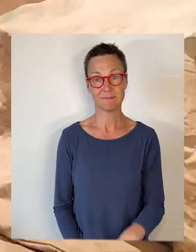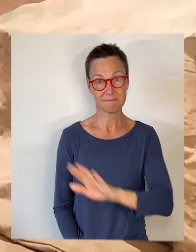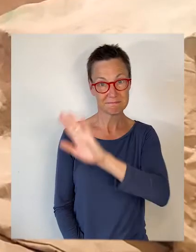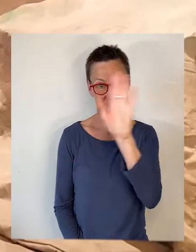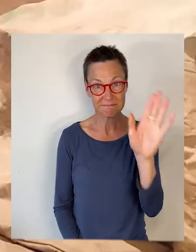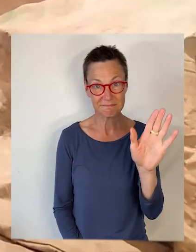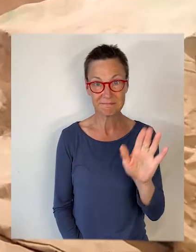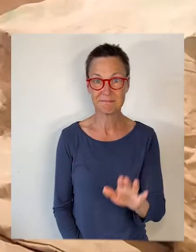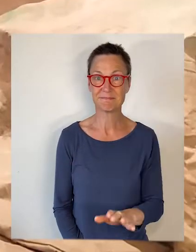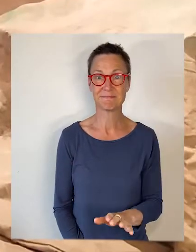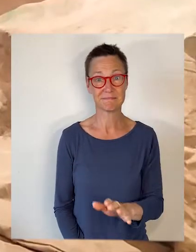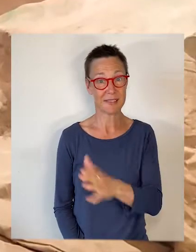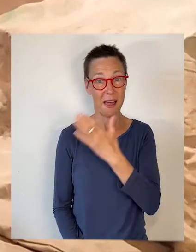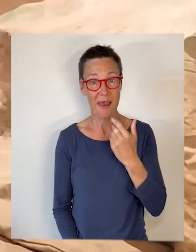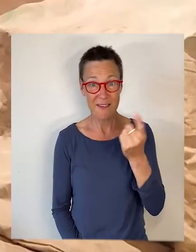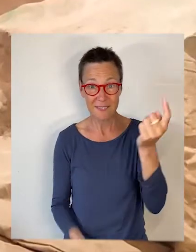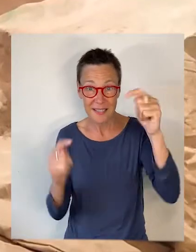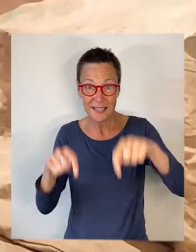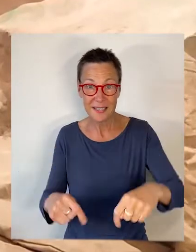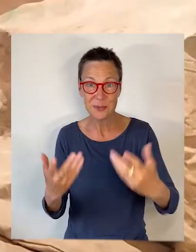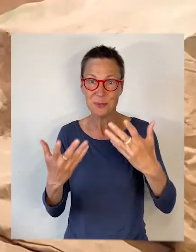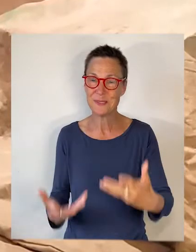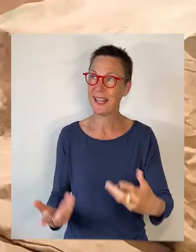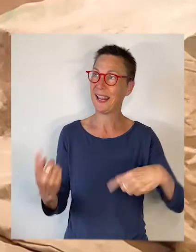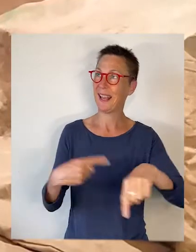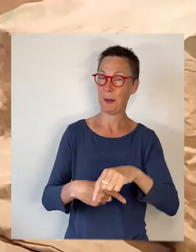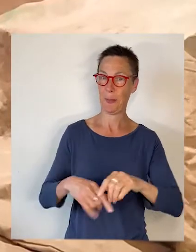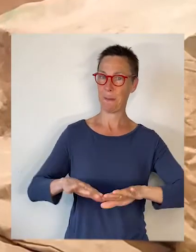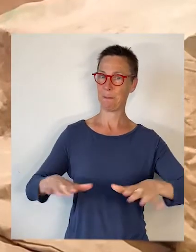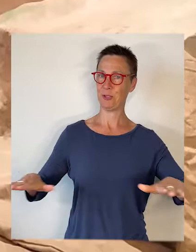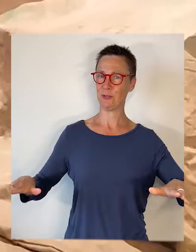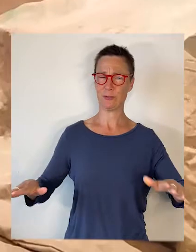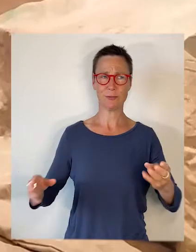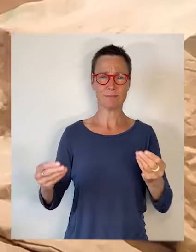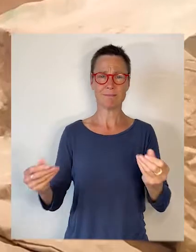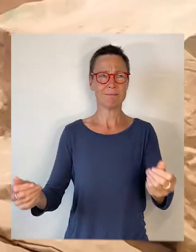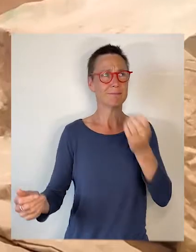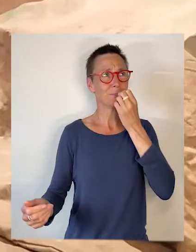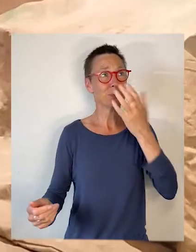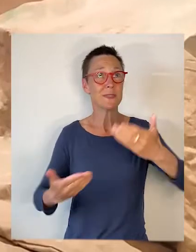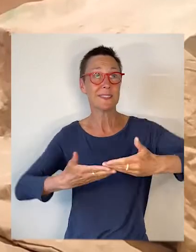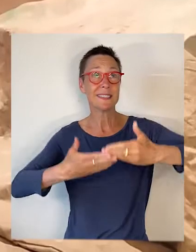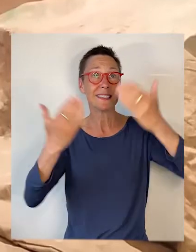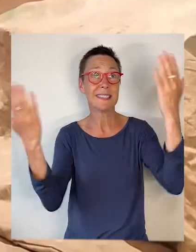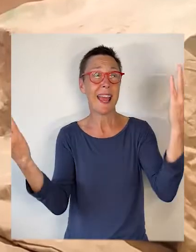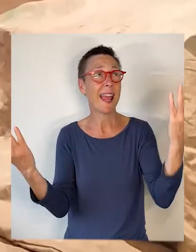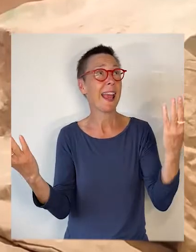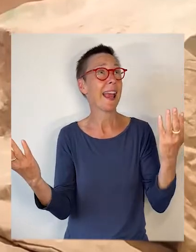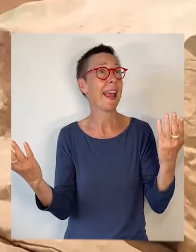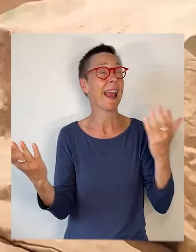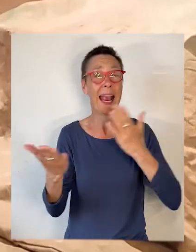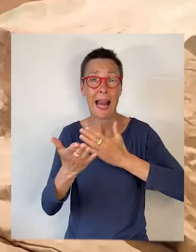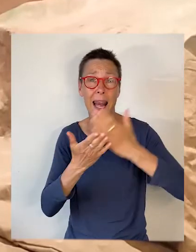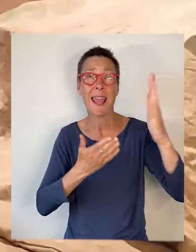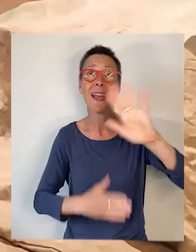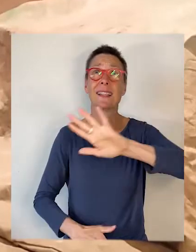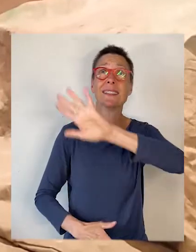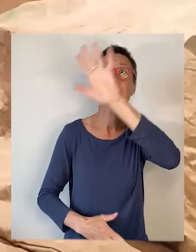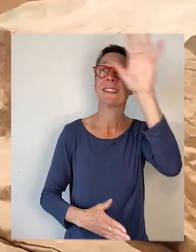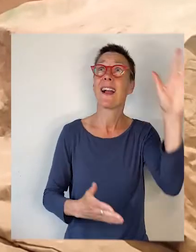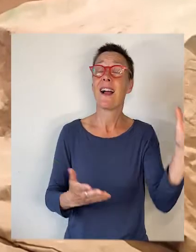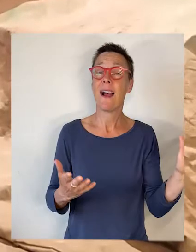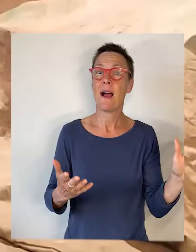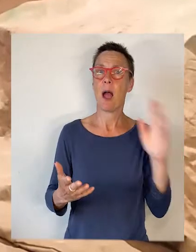Hello. Lovely that you could come and join me down here at the beach. It's such a gorgeous day. There's not a cloud in the sky.